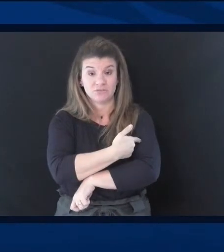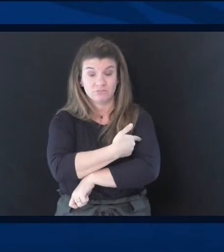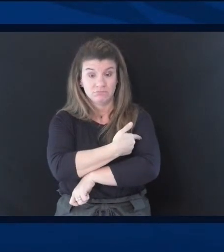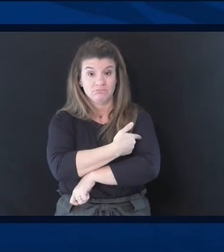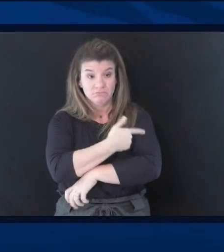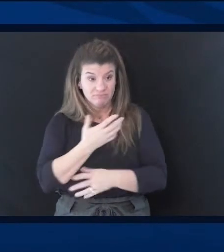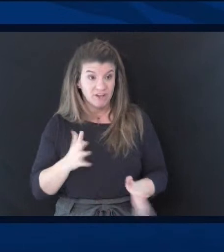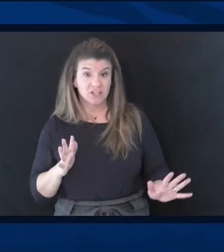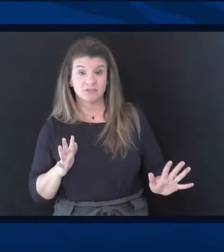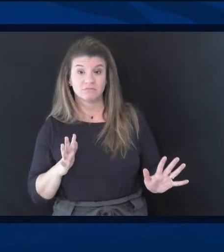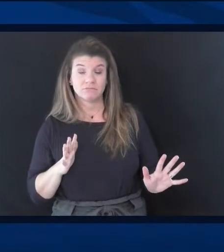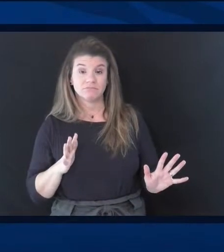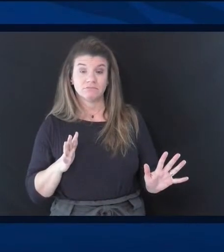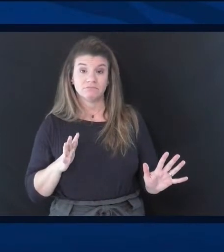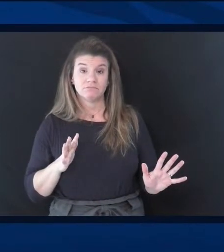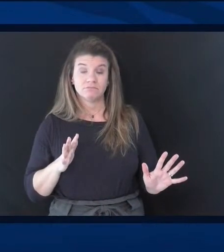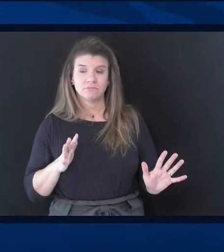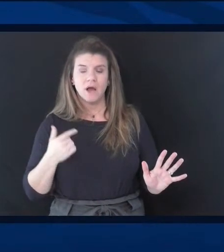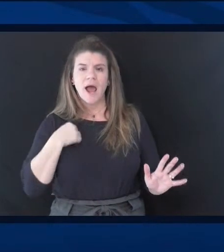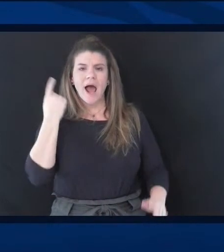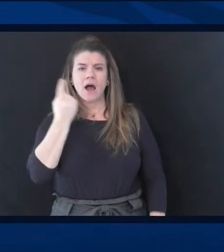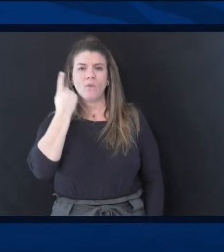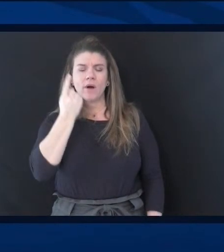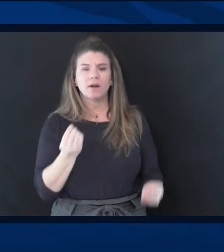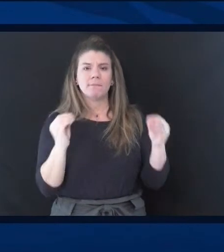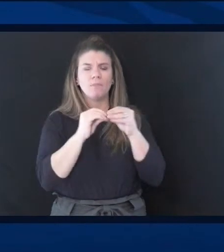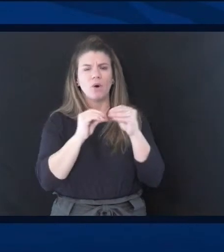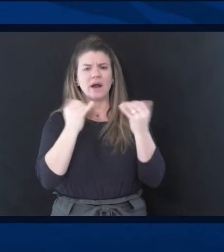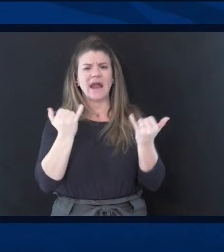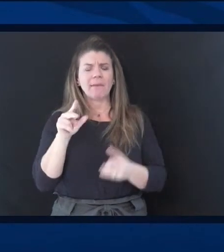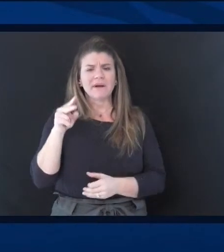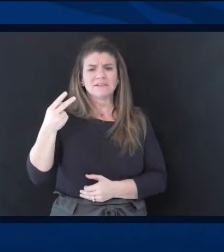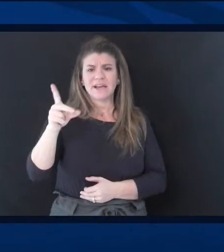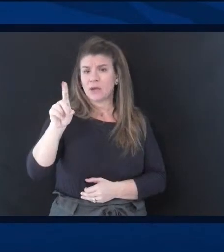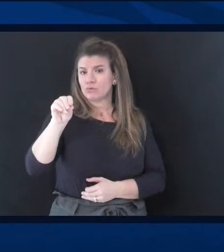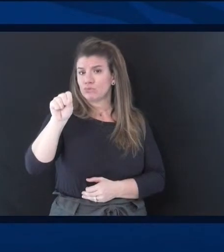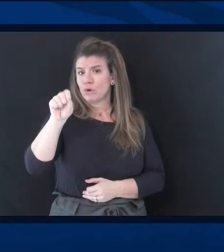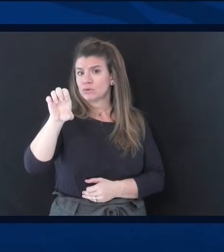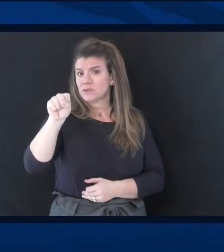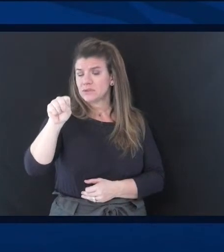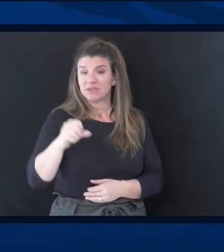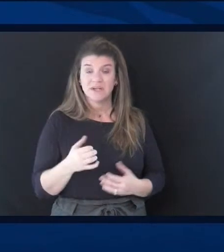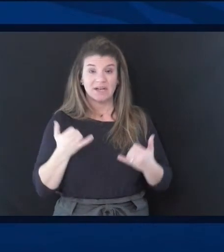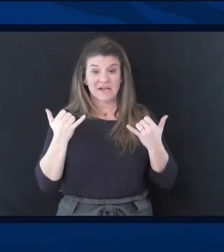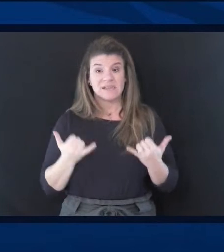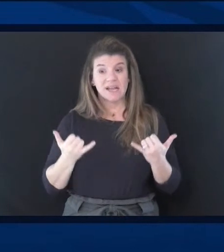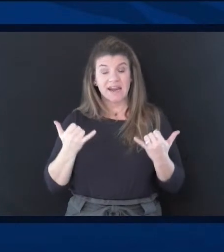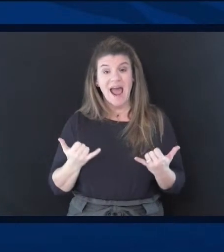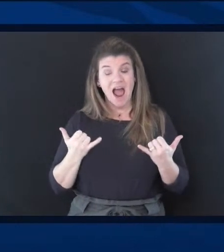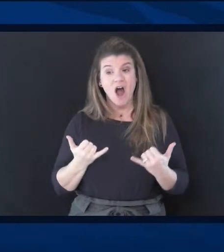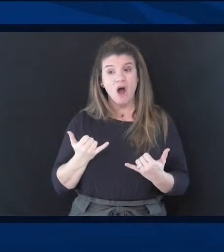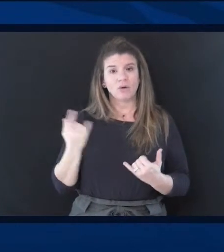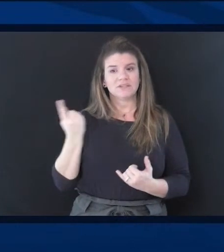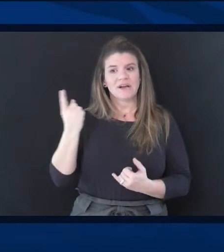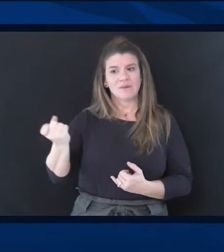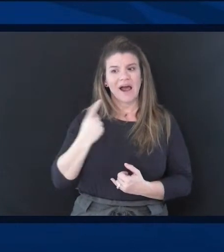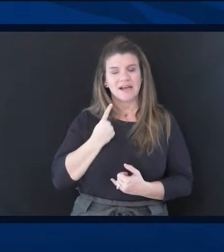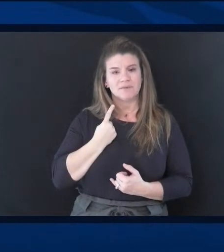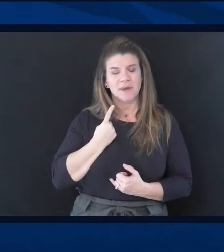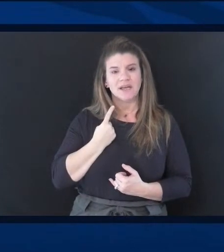rollout, I'm wondering more about second doses. So first off, a listener was asking